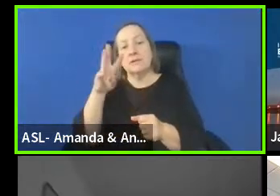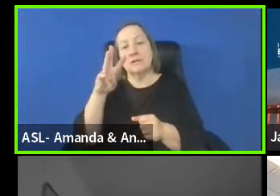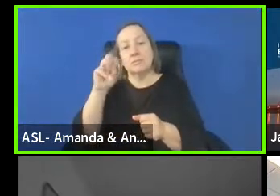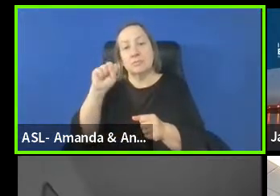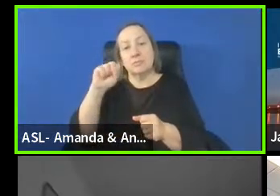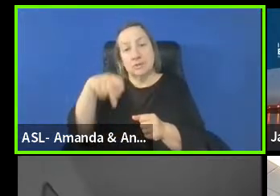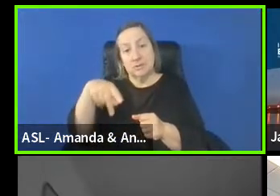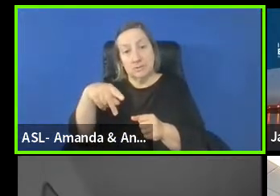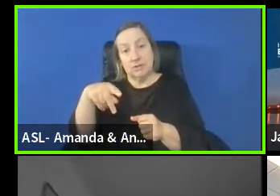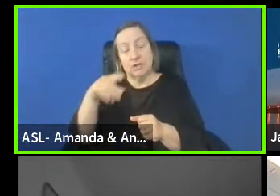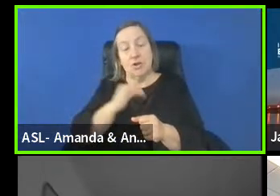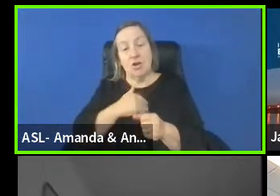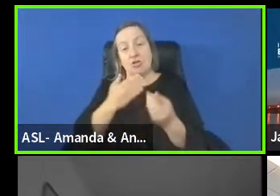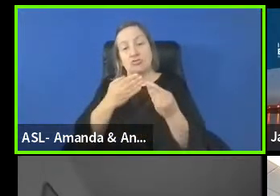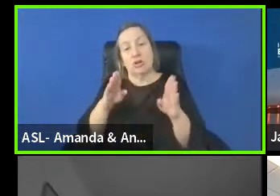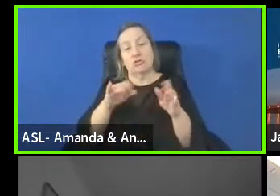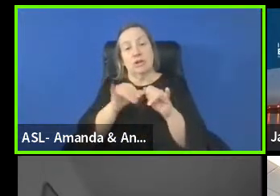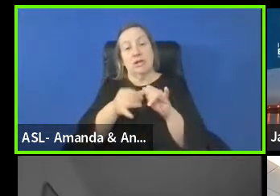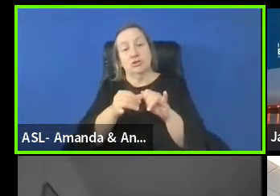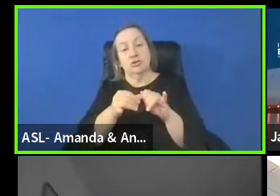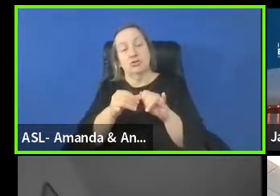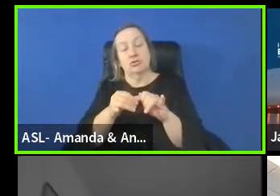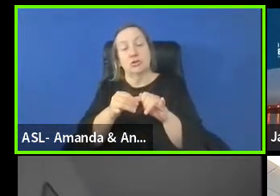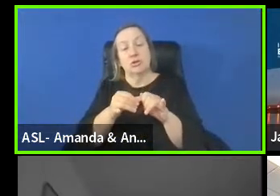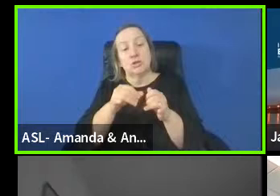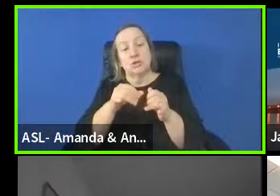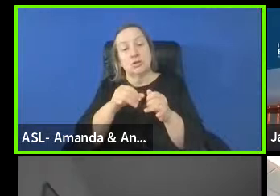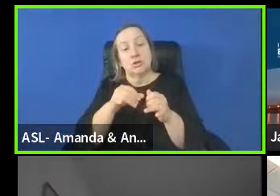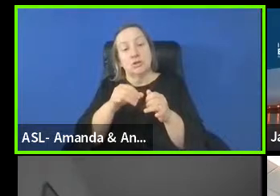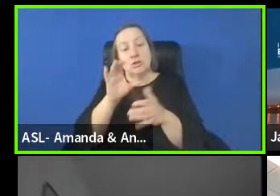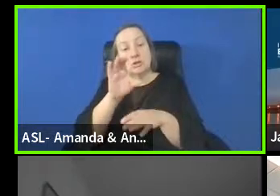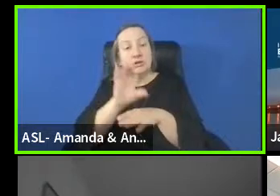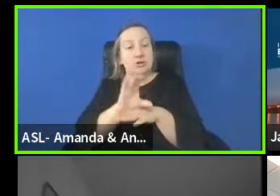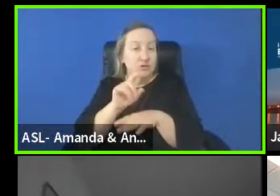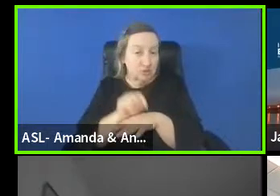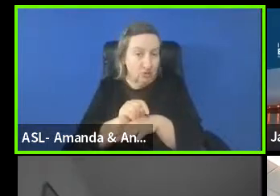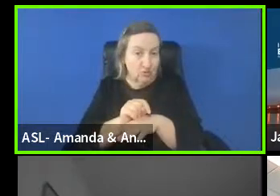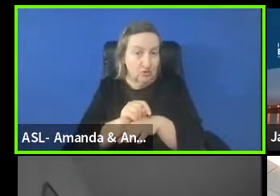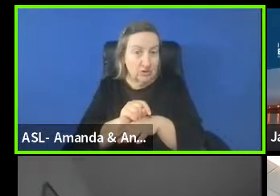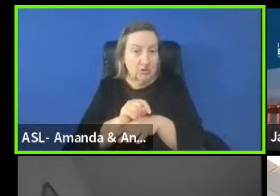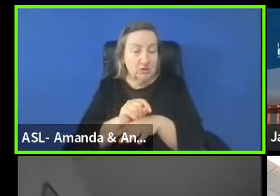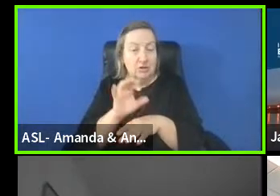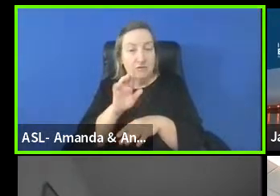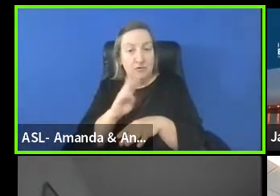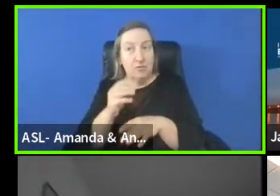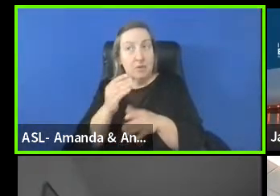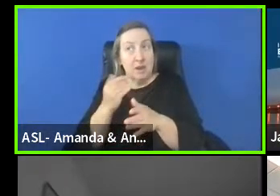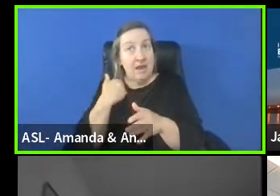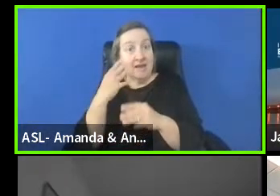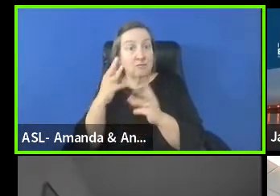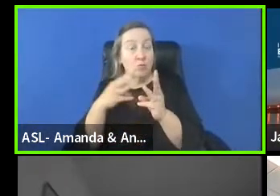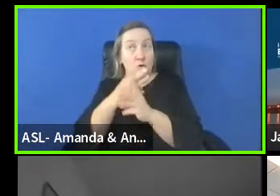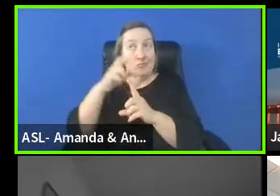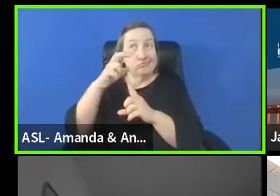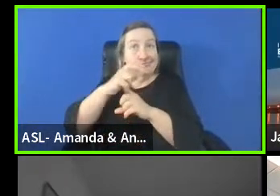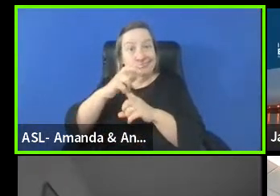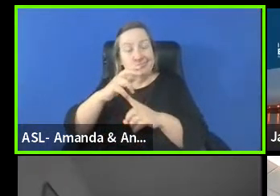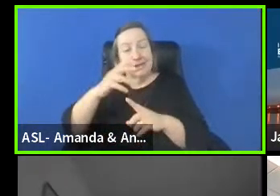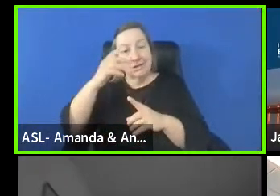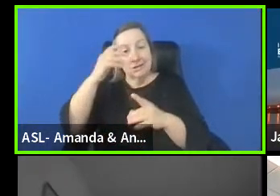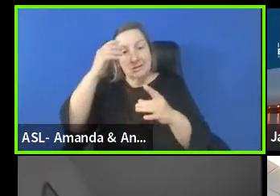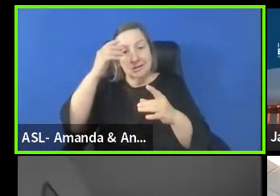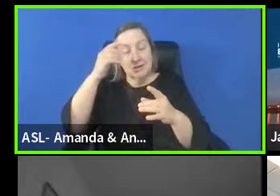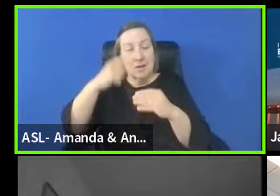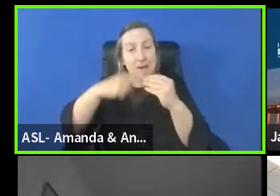WSP, who is our general engineering consulting firm, has some of the worldwide thought leaders on smart infrastructure,